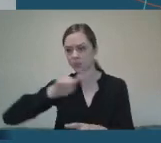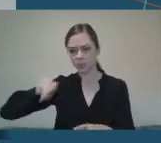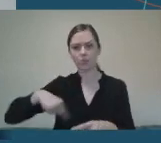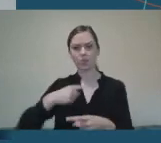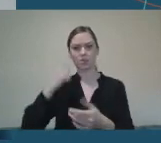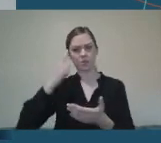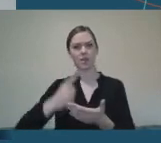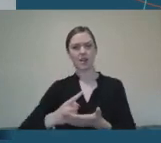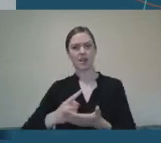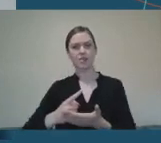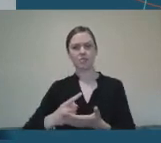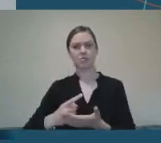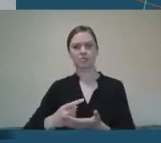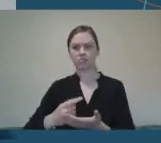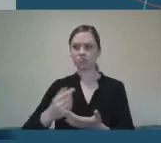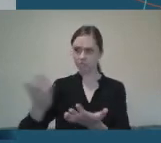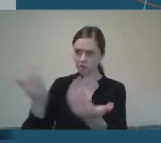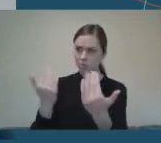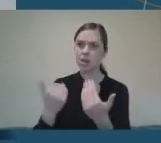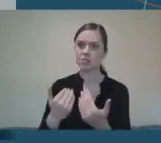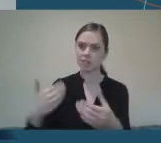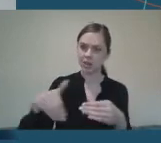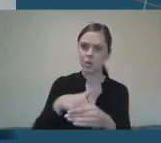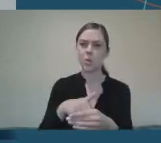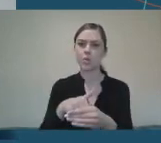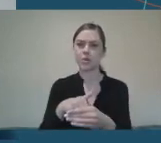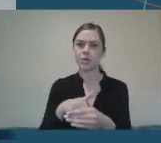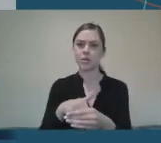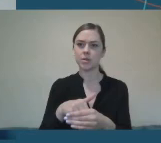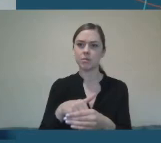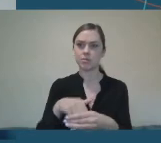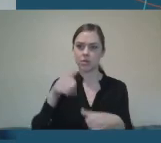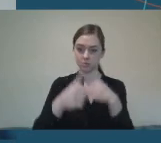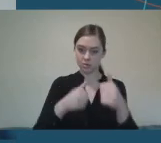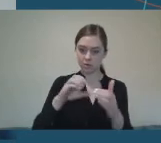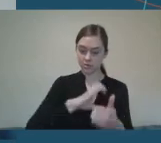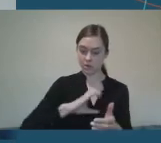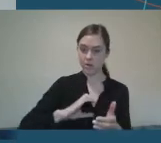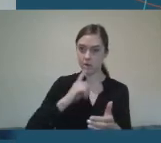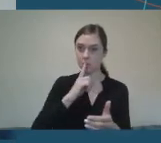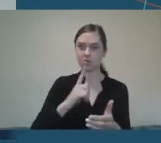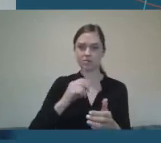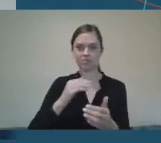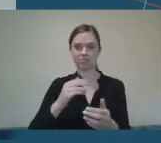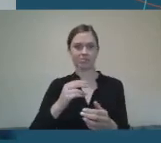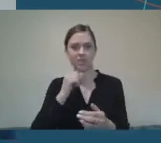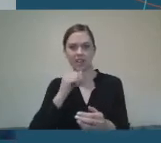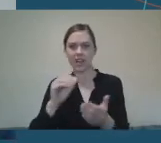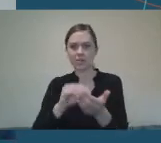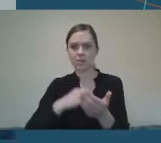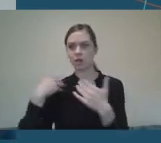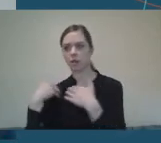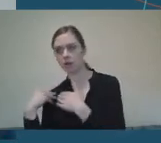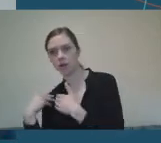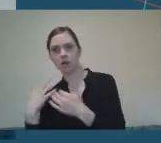mainstream to take on that mantle now and say, you have done great work. We're here to support you, but it shouldn't all be left to you. This is our sport. We